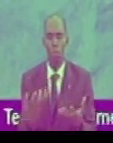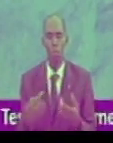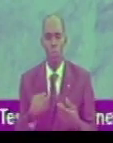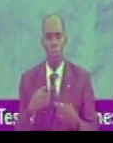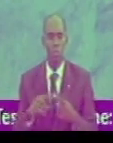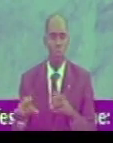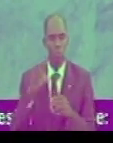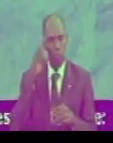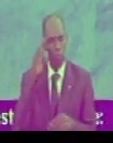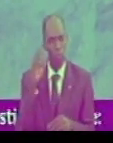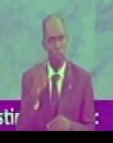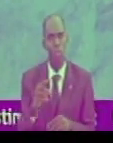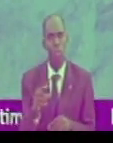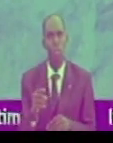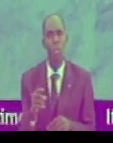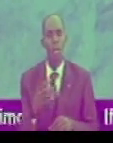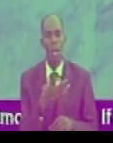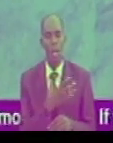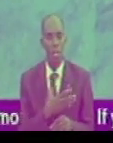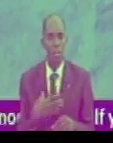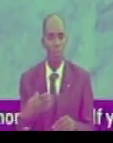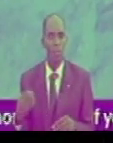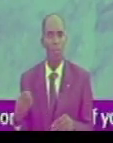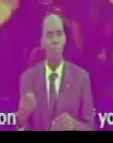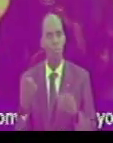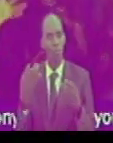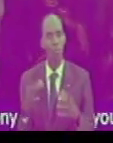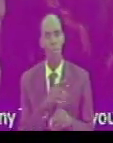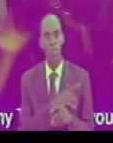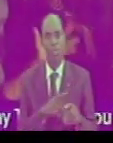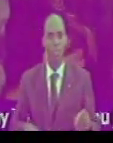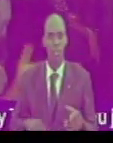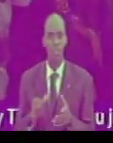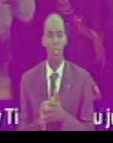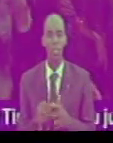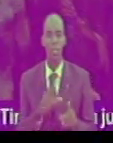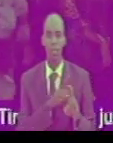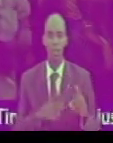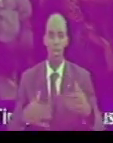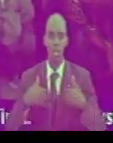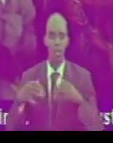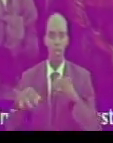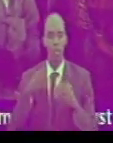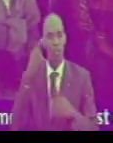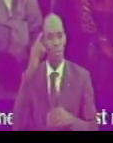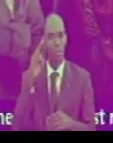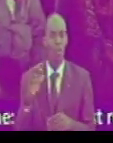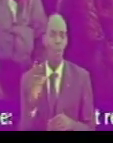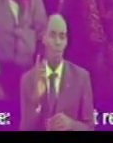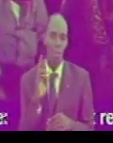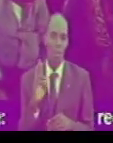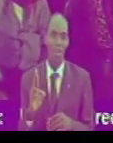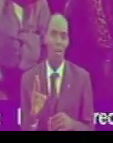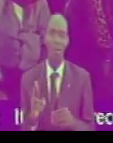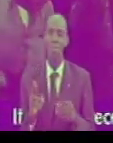there was a particular time when Amen. I did praise the living God. The name of the Lord be high and forever.